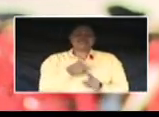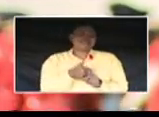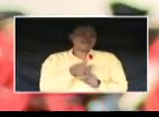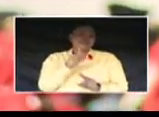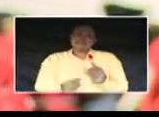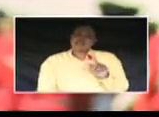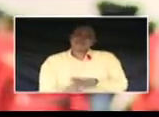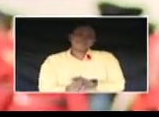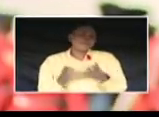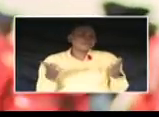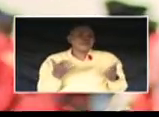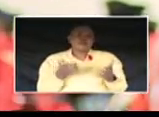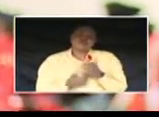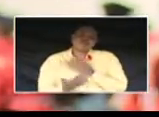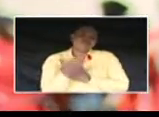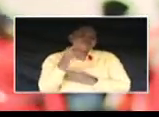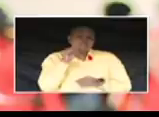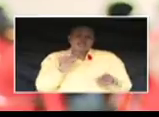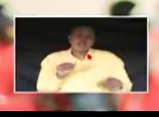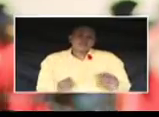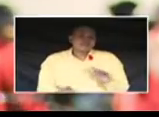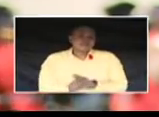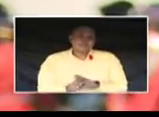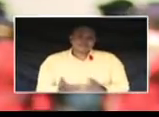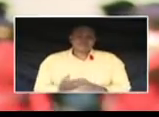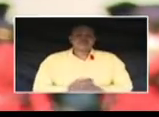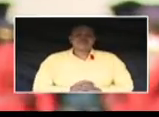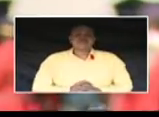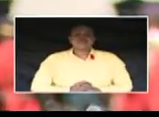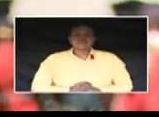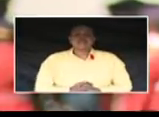to be with us this morning.